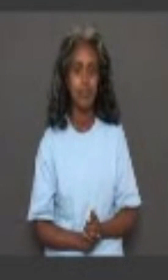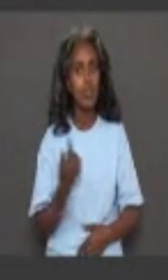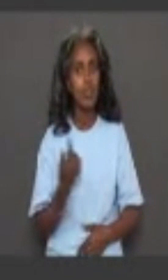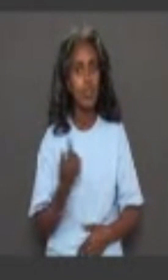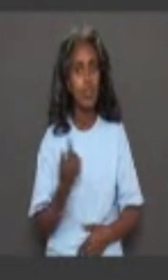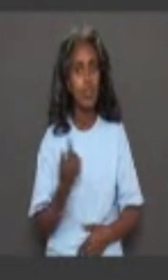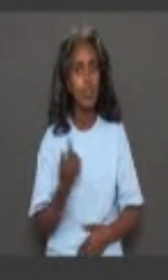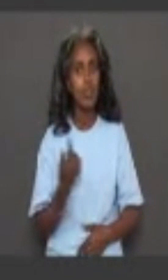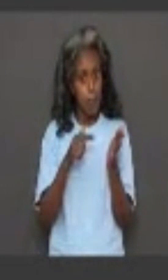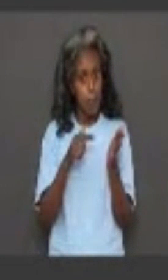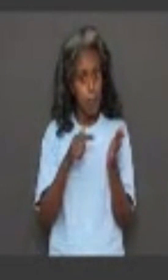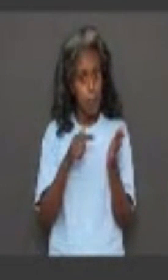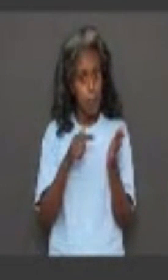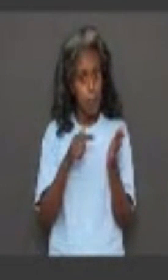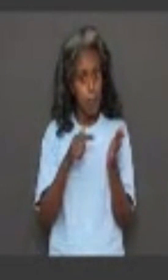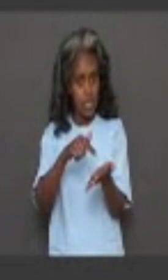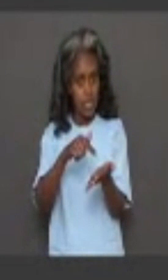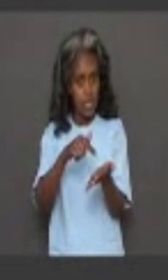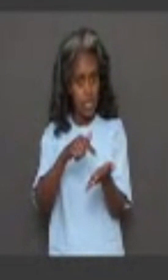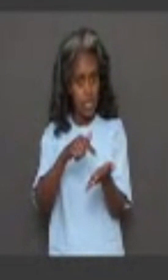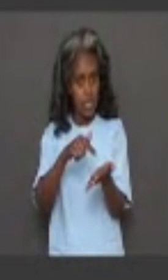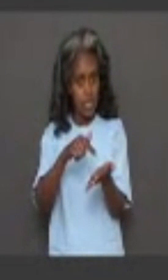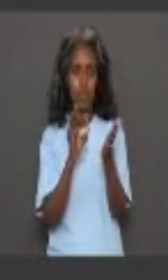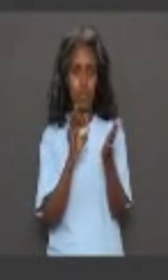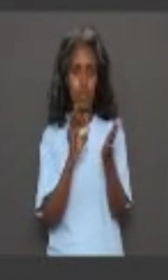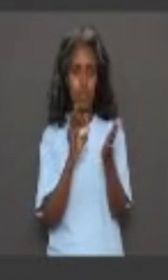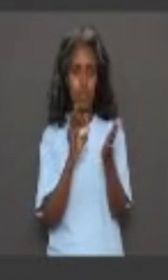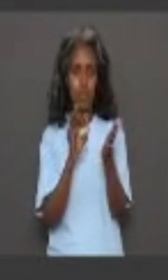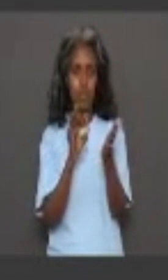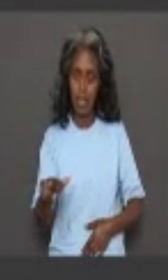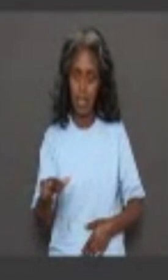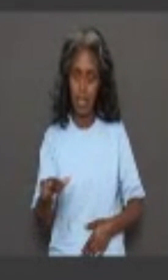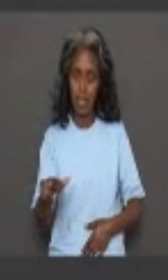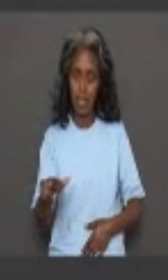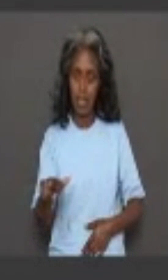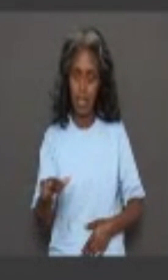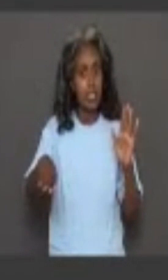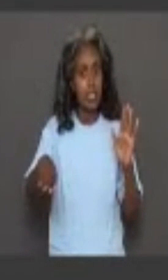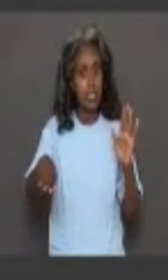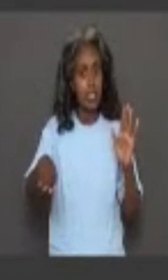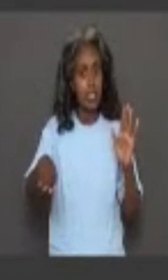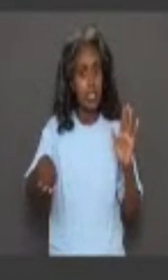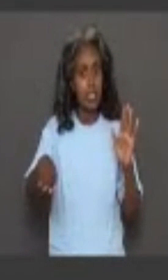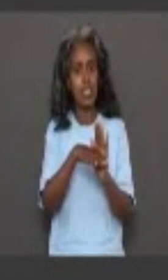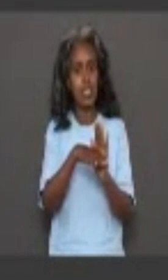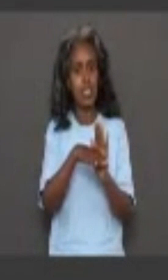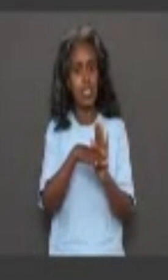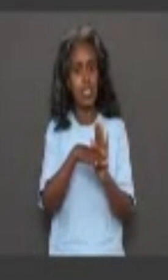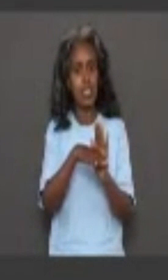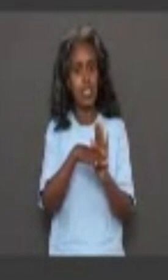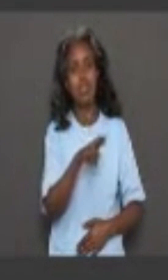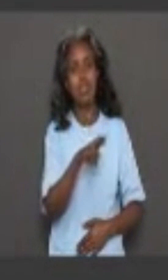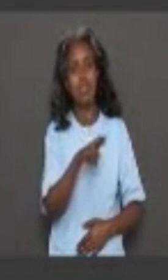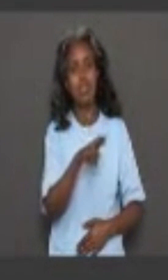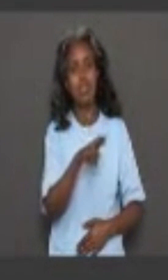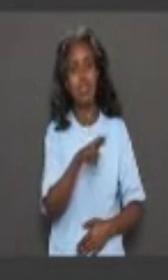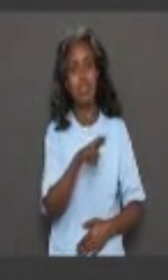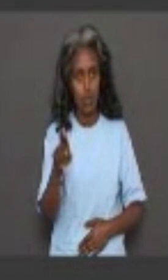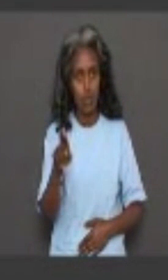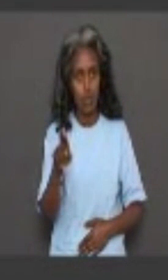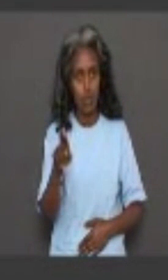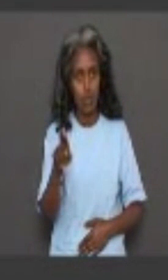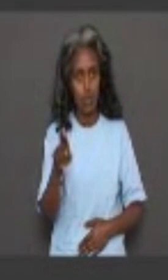We mark the point on the number line that represents the square